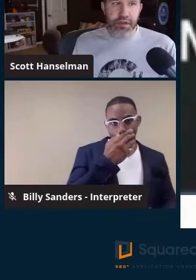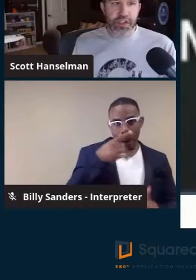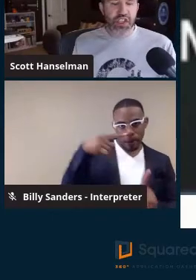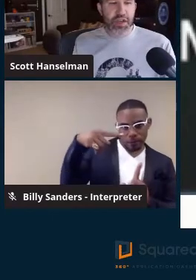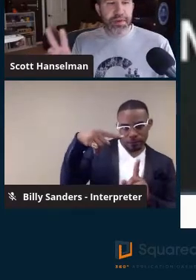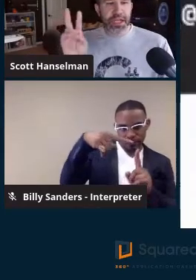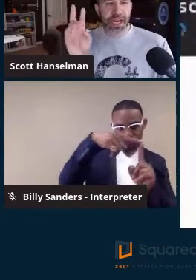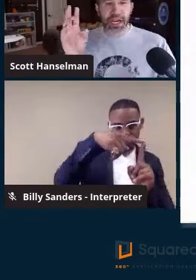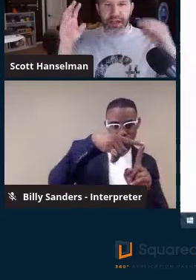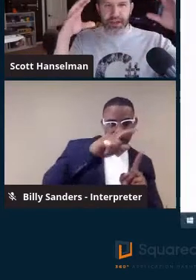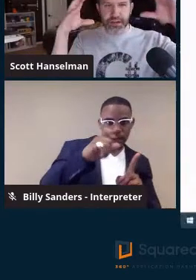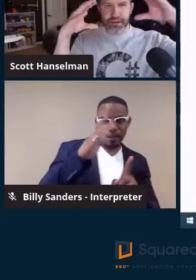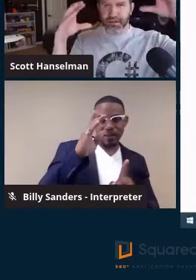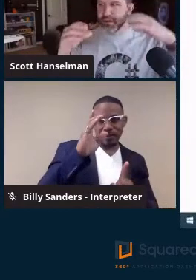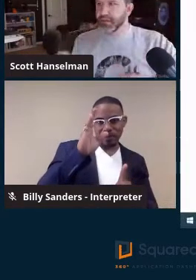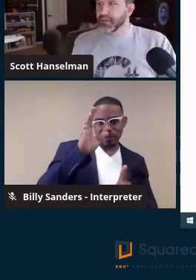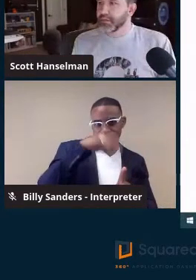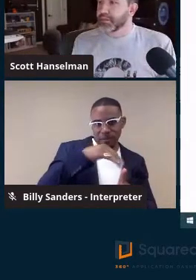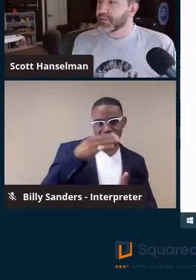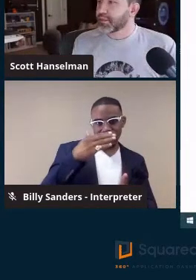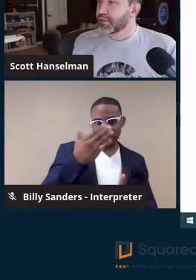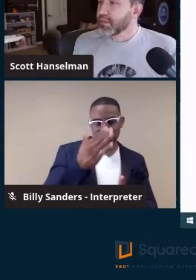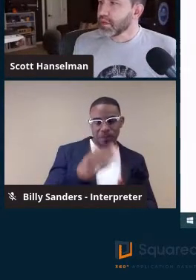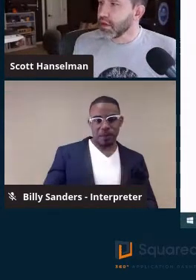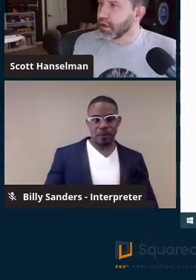of simulating